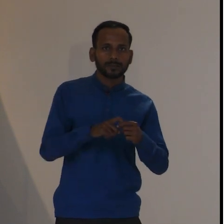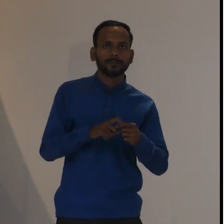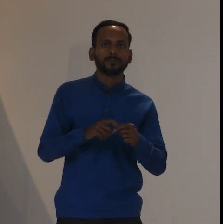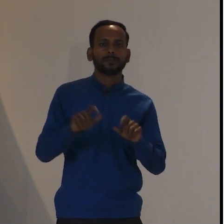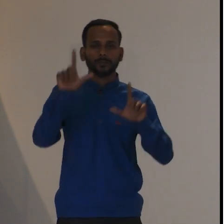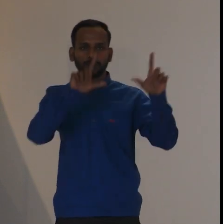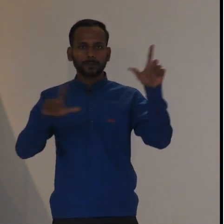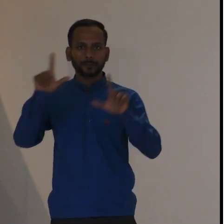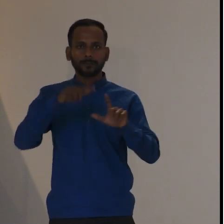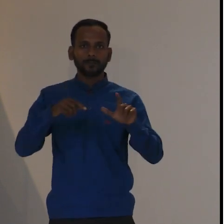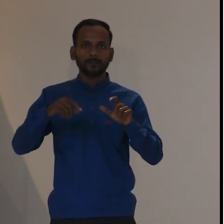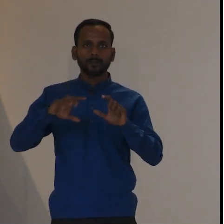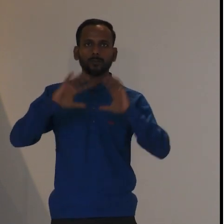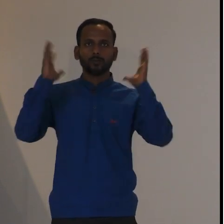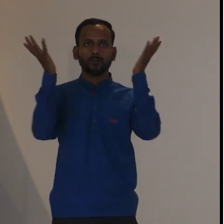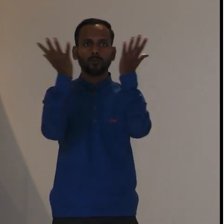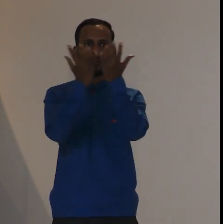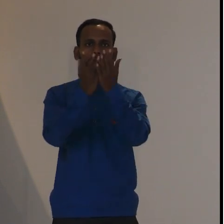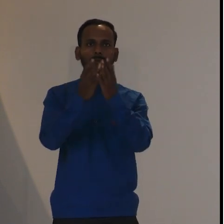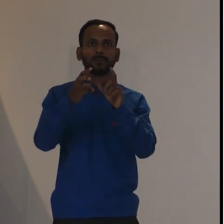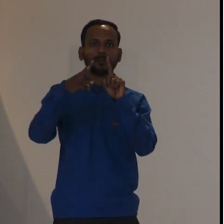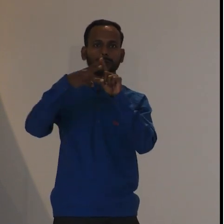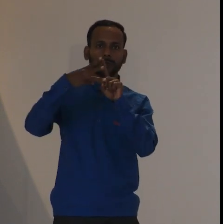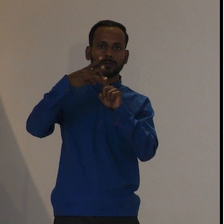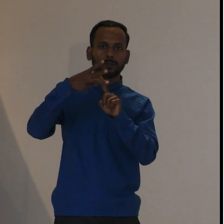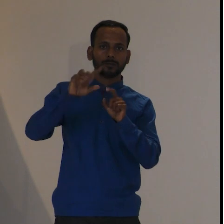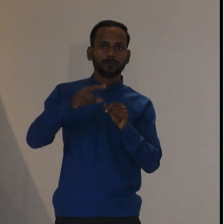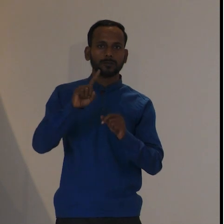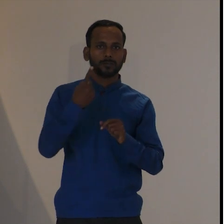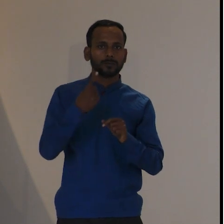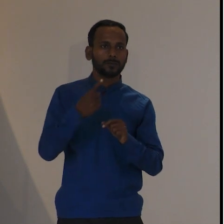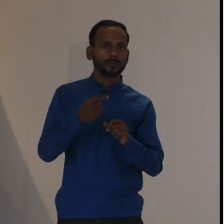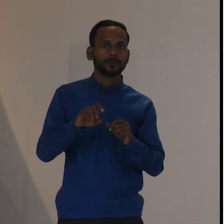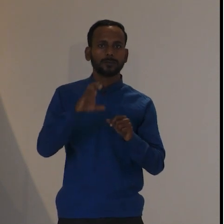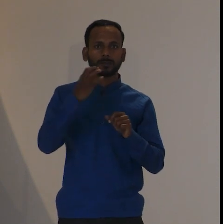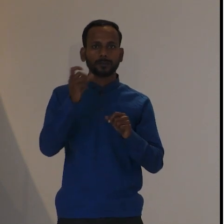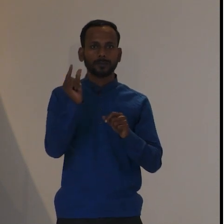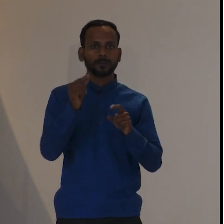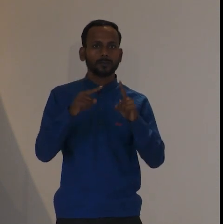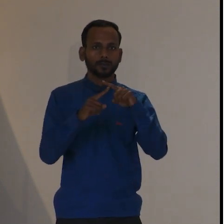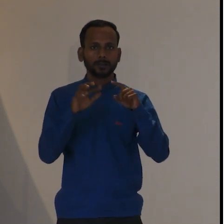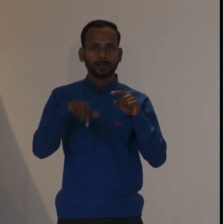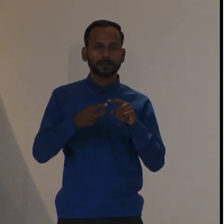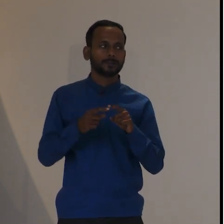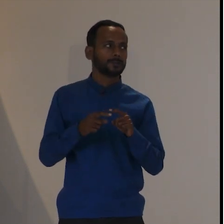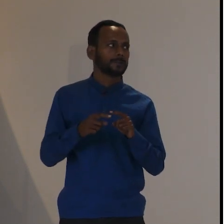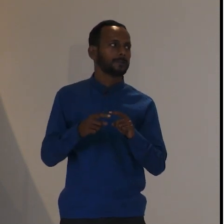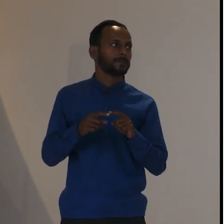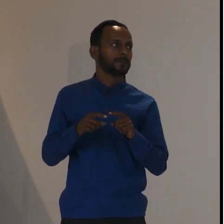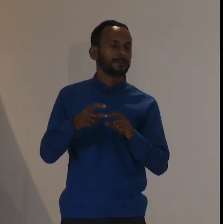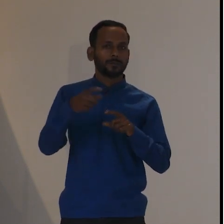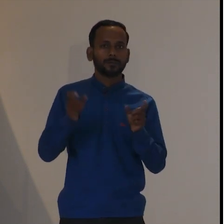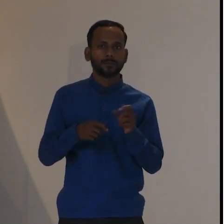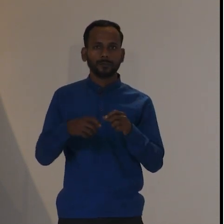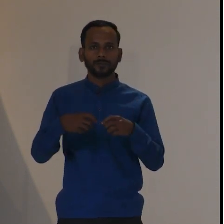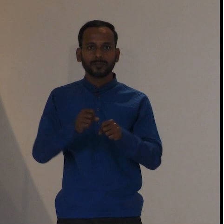museums worldwide. 3 works were analyzed mainly. The first one's called Cut, which curated